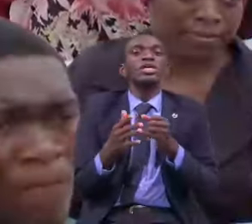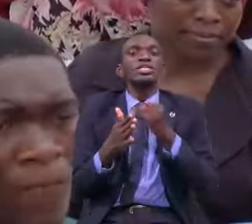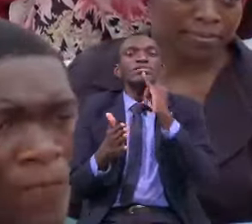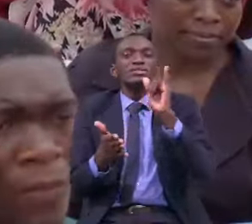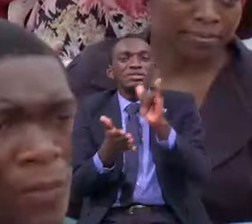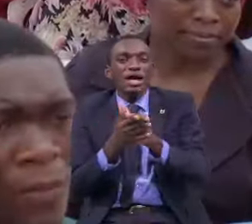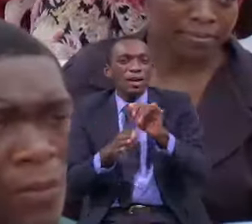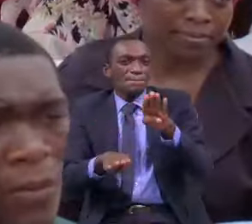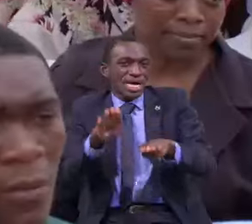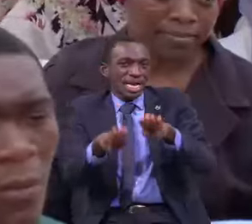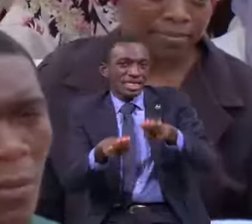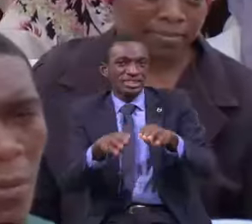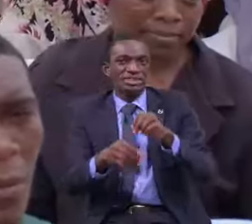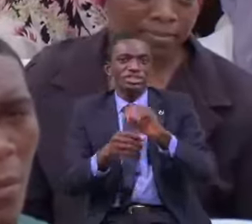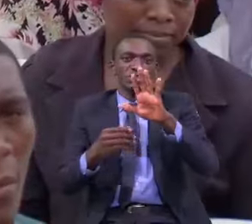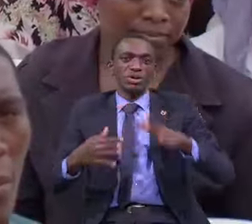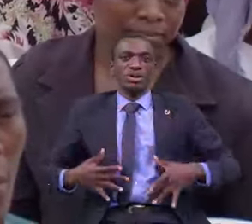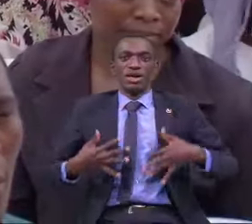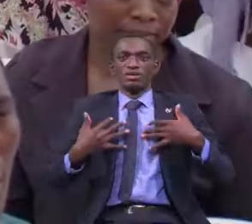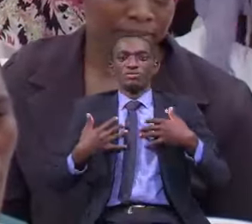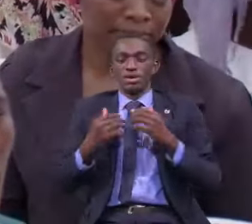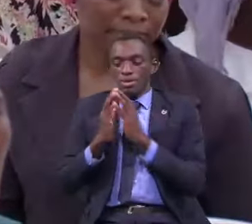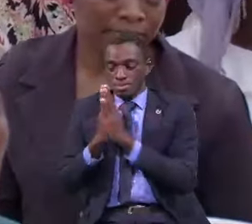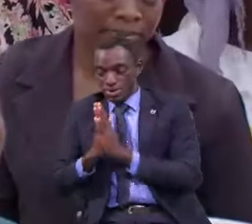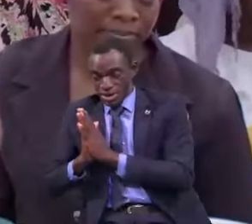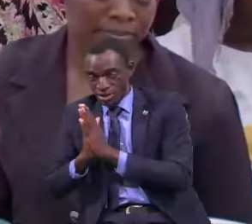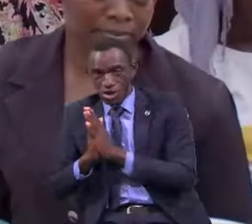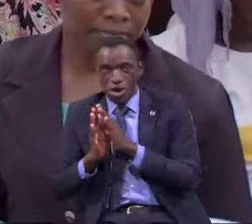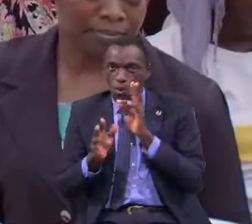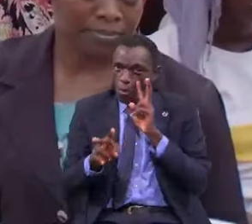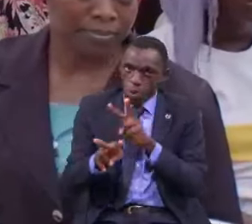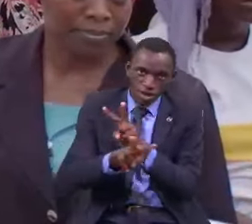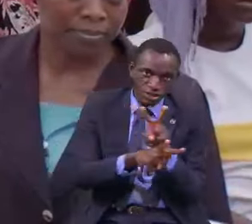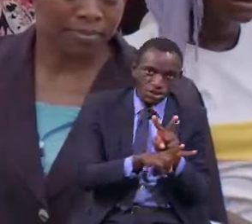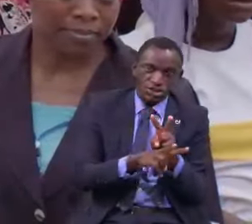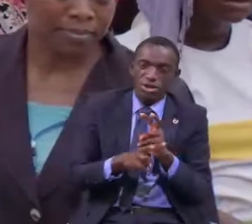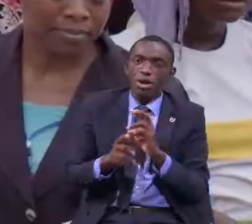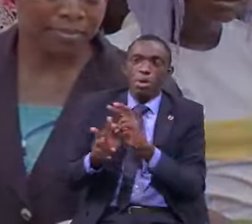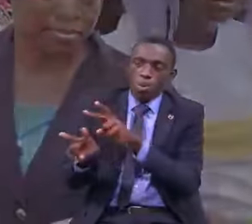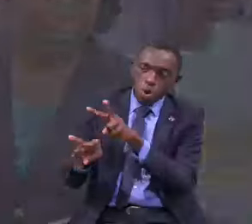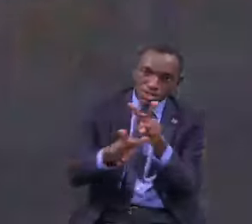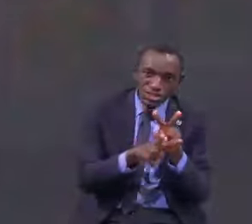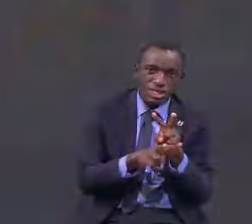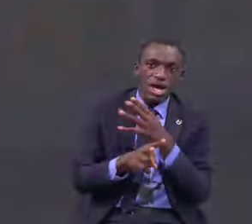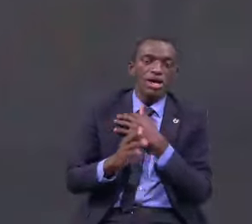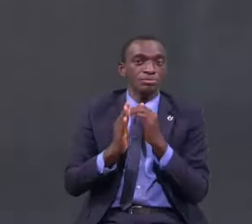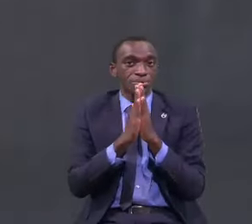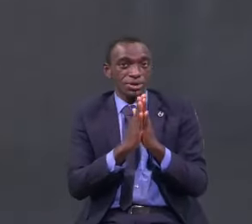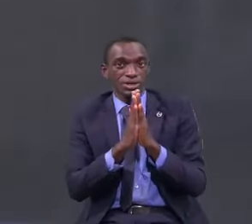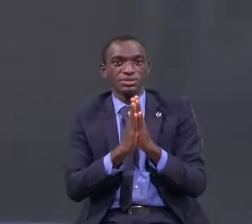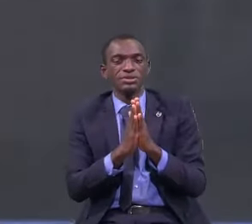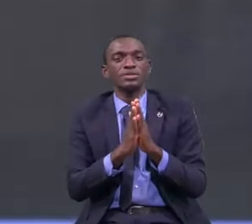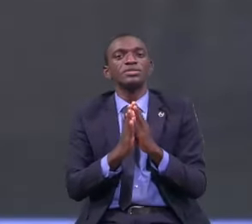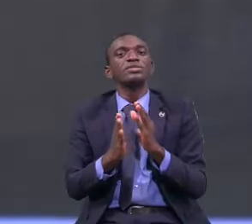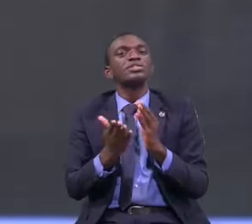in life. Praying and watching. Watching and praying. That there will be